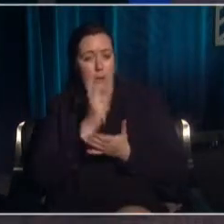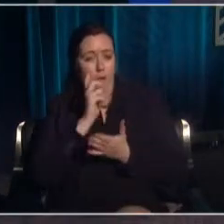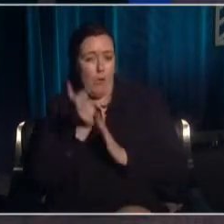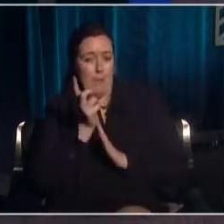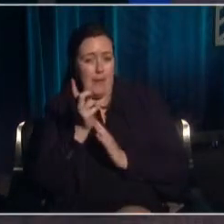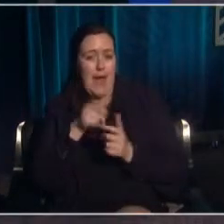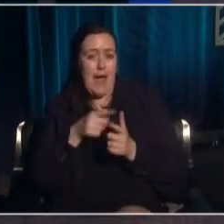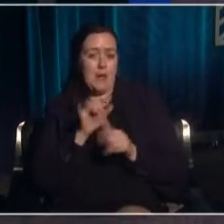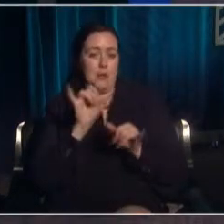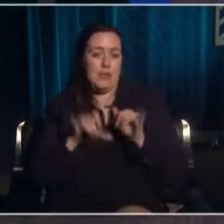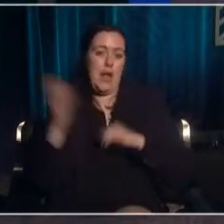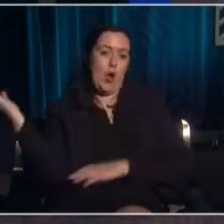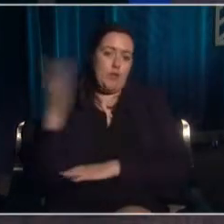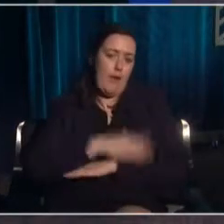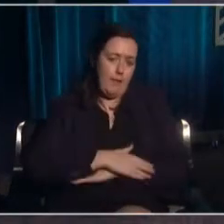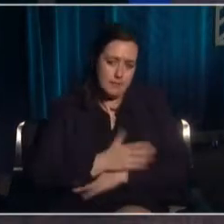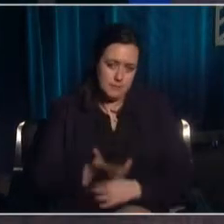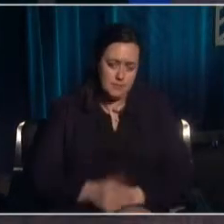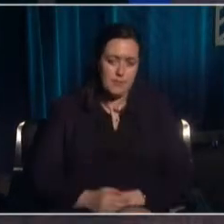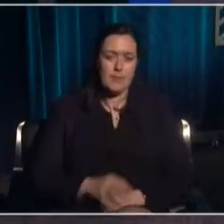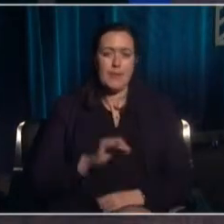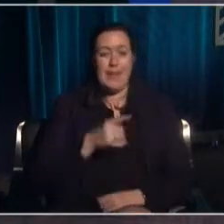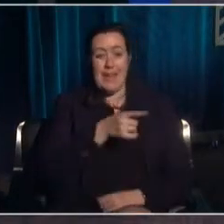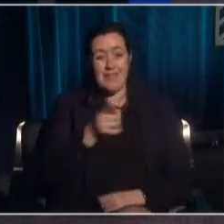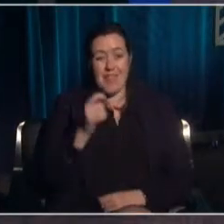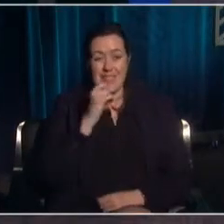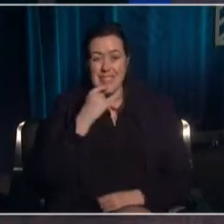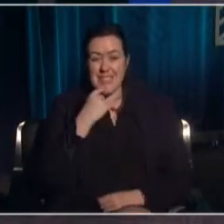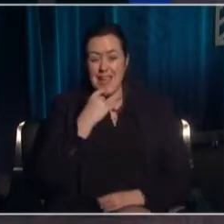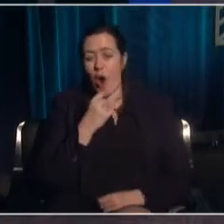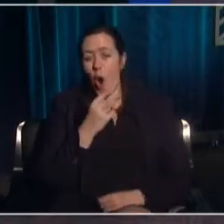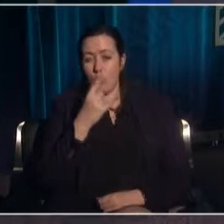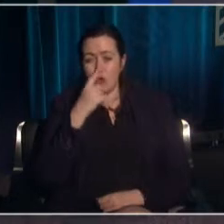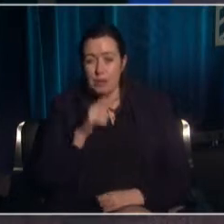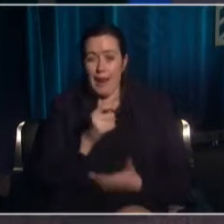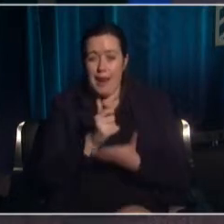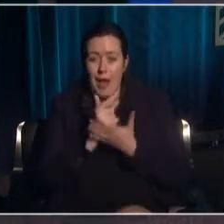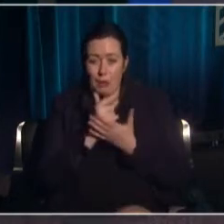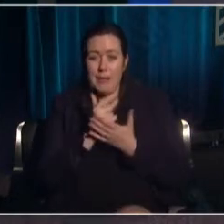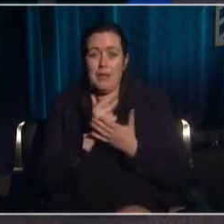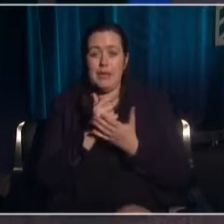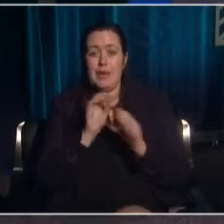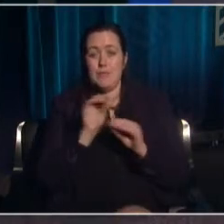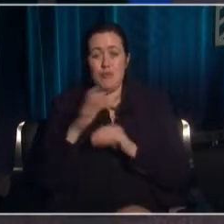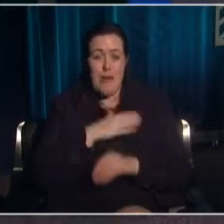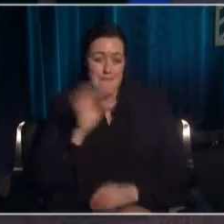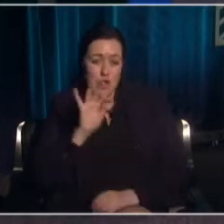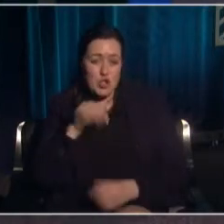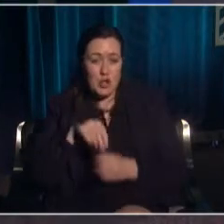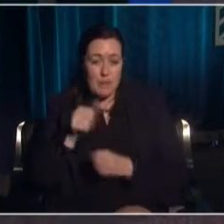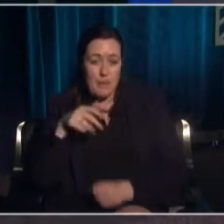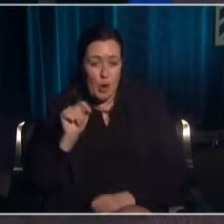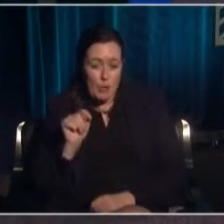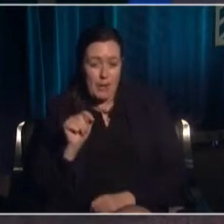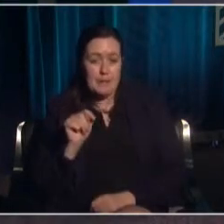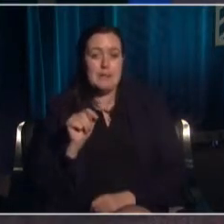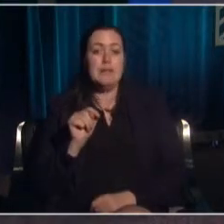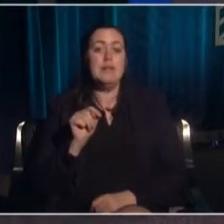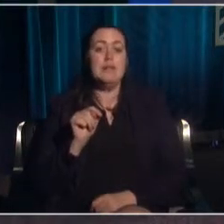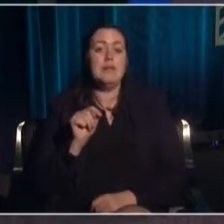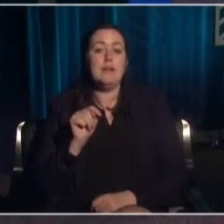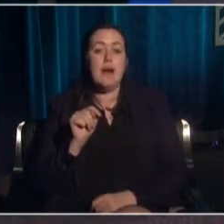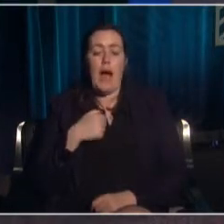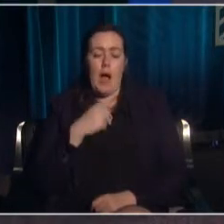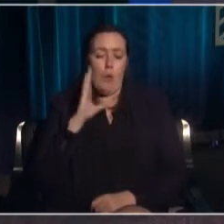day. If they had have said, please help me move all of my furniture to a new apartment, I would have said no. But if they said, can you just help me? I've just got to move this